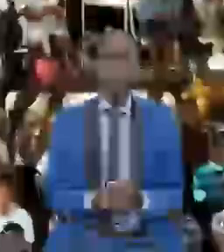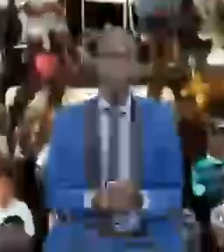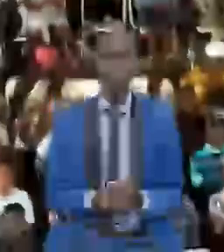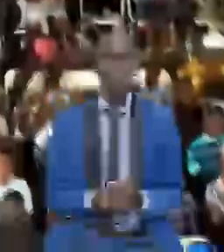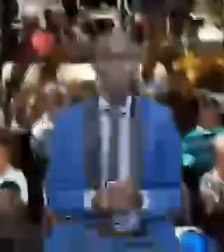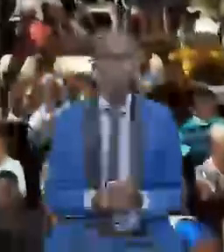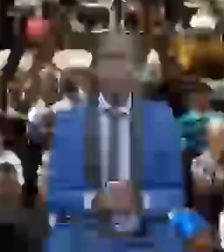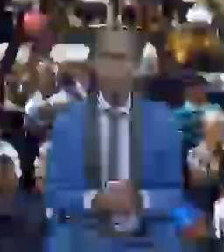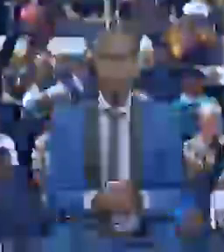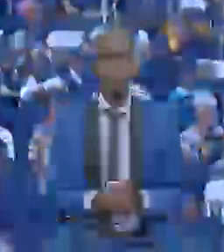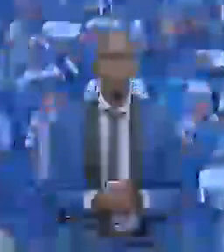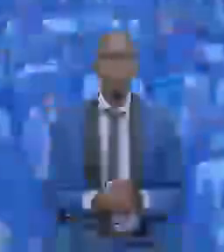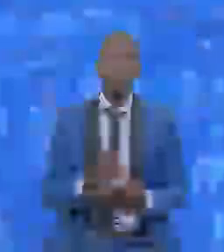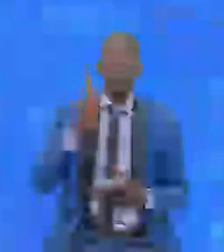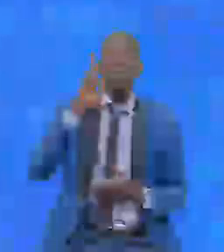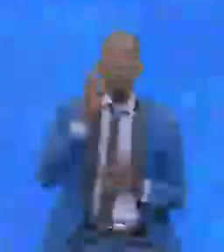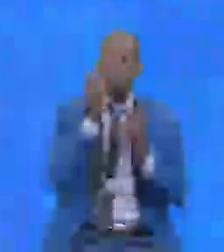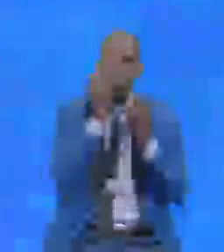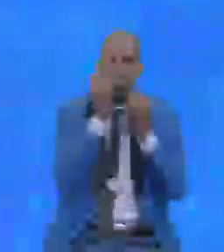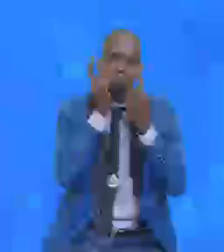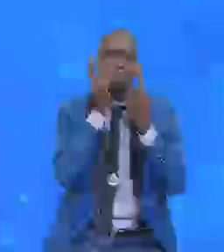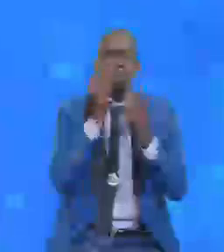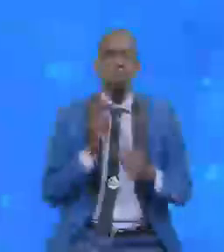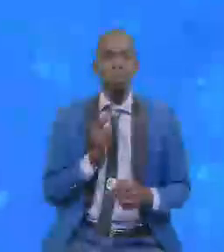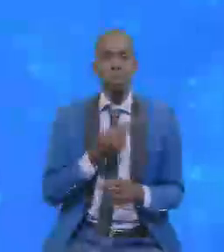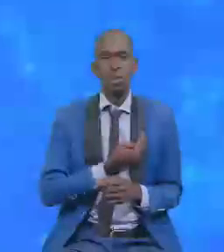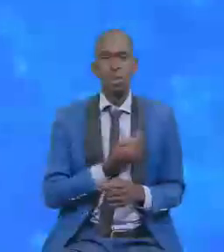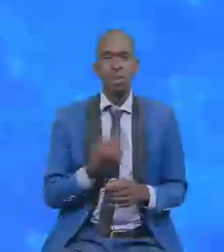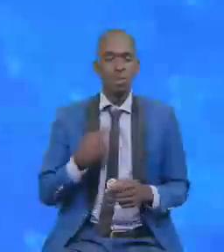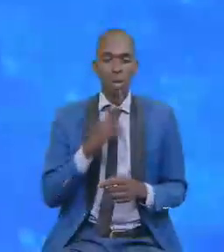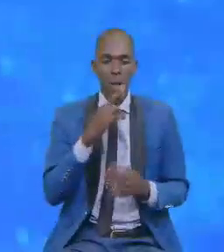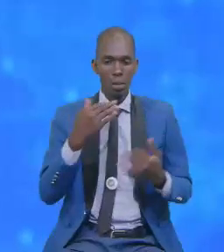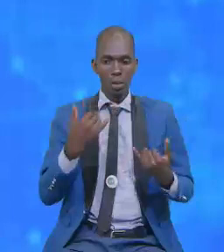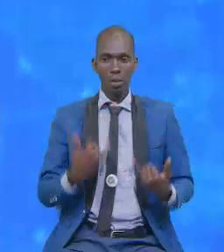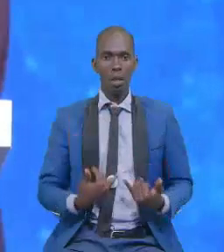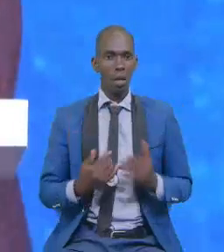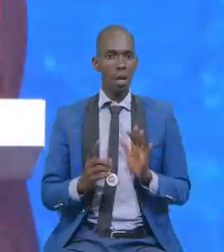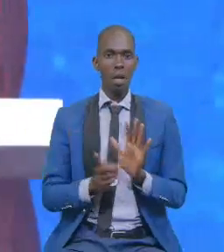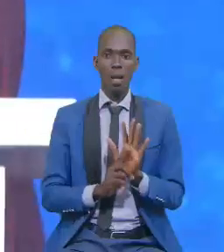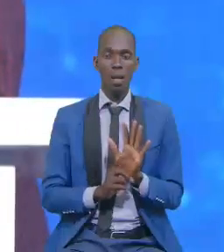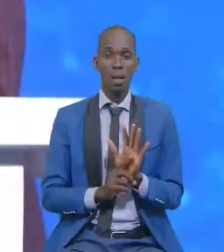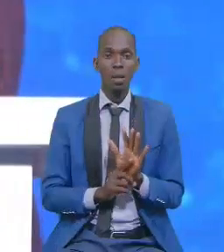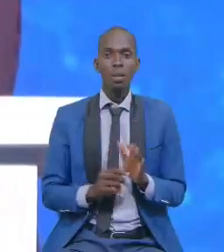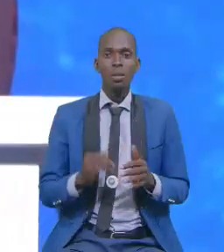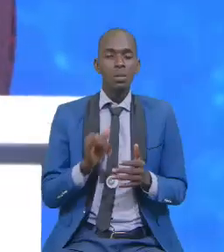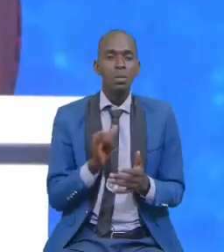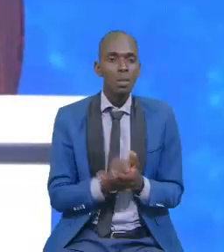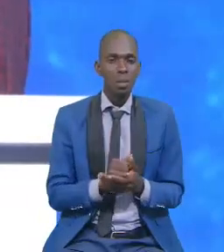He wakes us up. We are now at a large. We know that should not be my